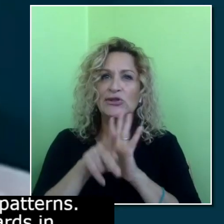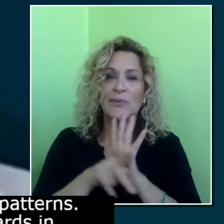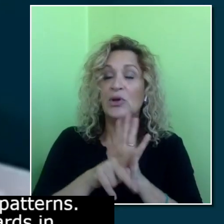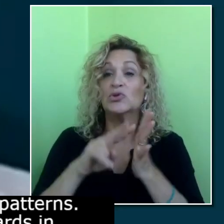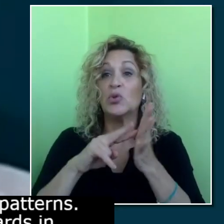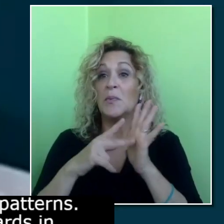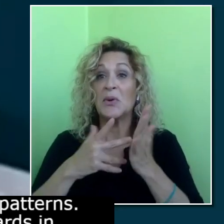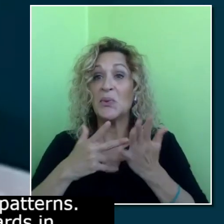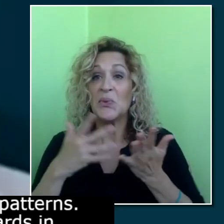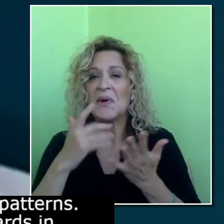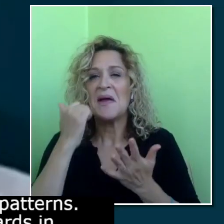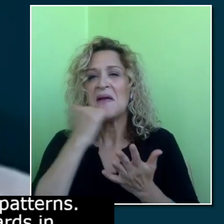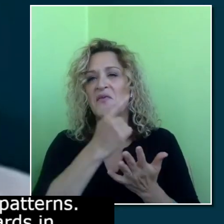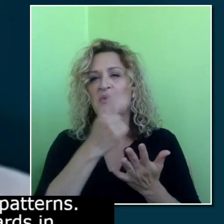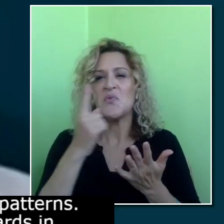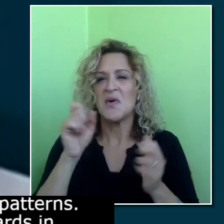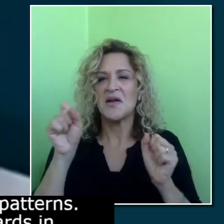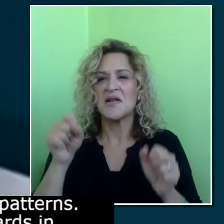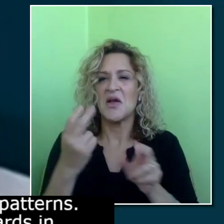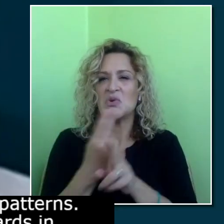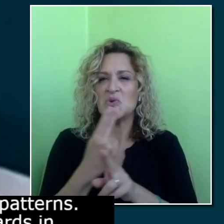work without central controls.